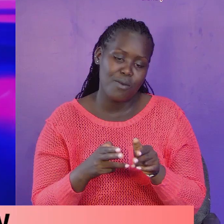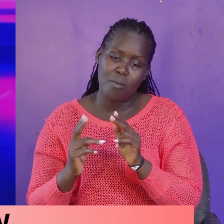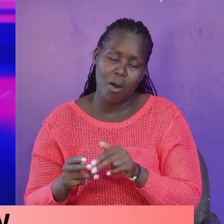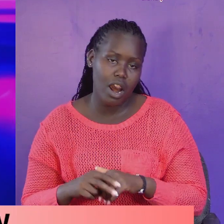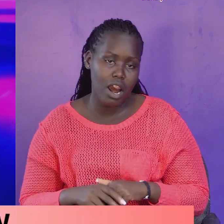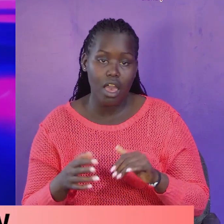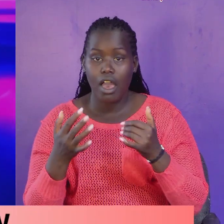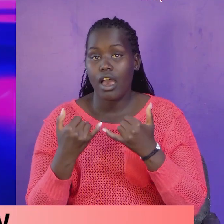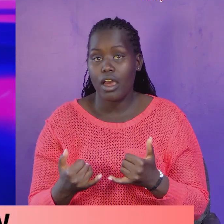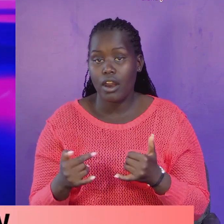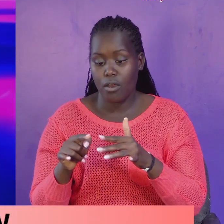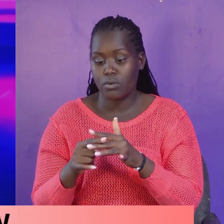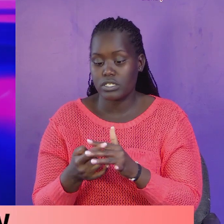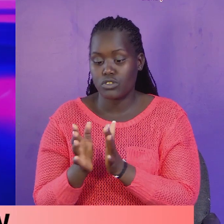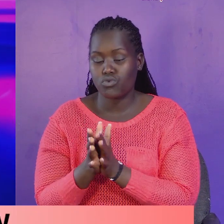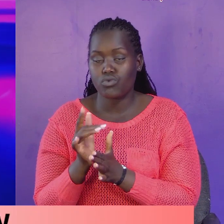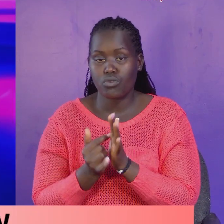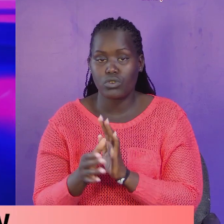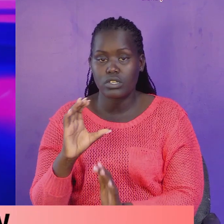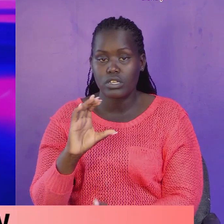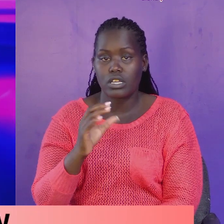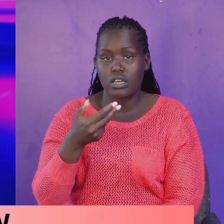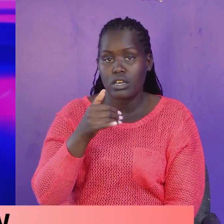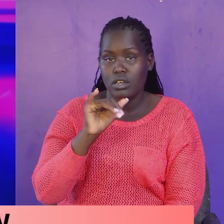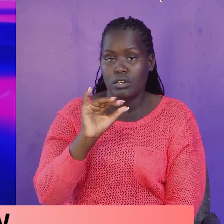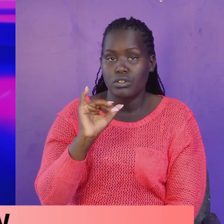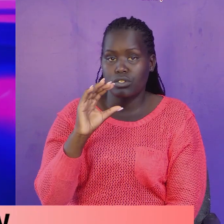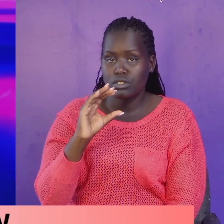Now, let's begin with the Chicago Marathon. Yeah.